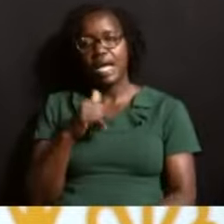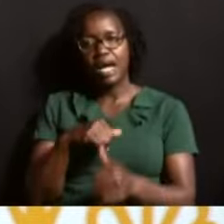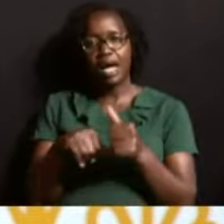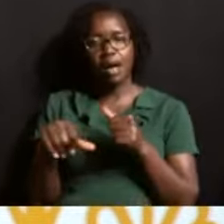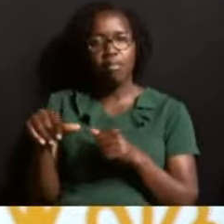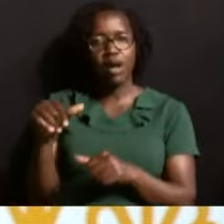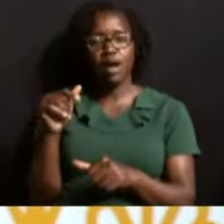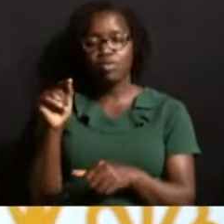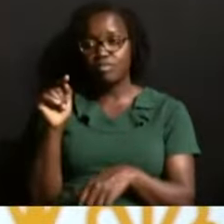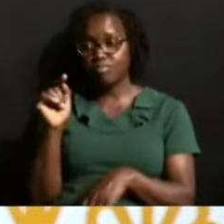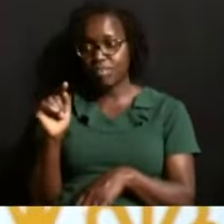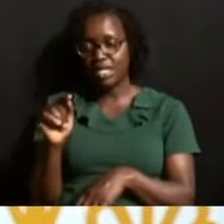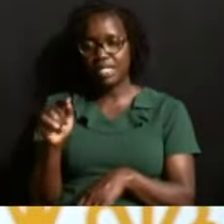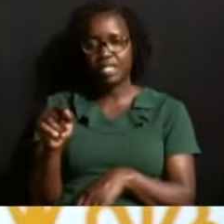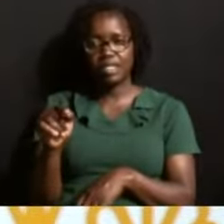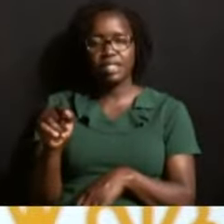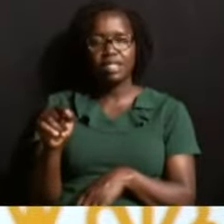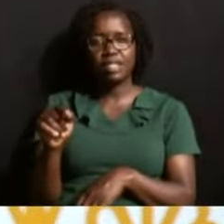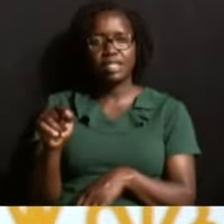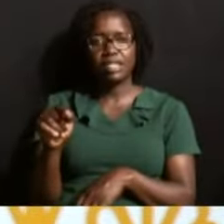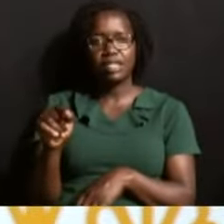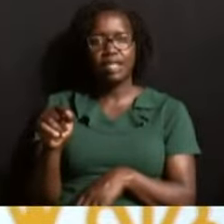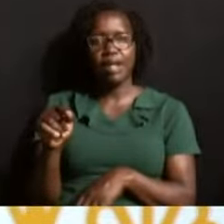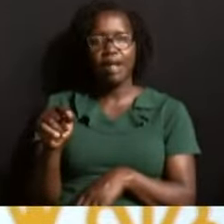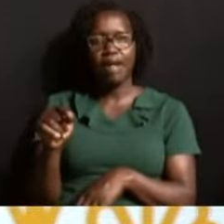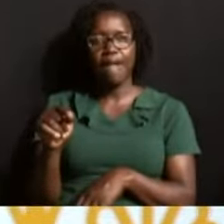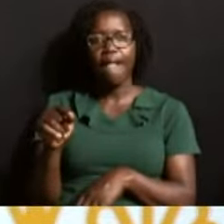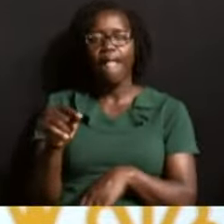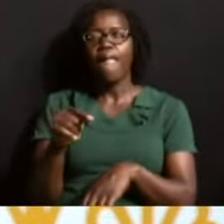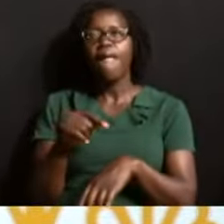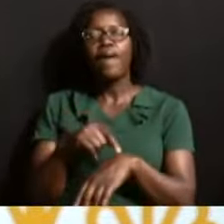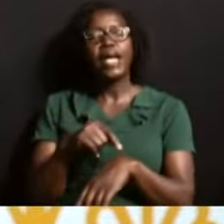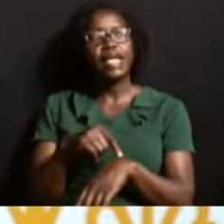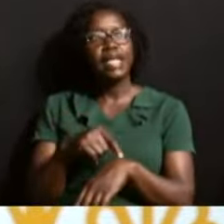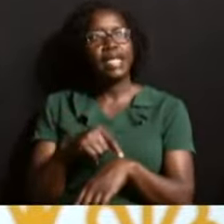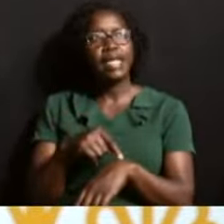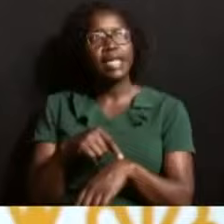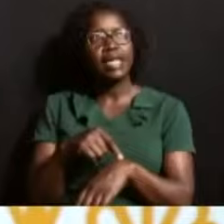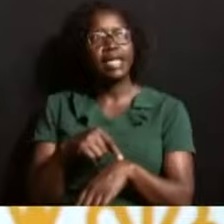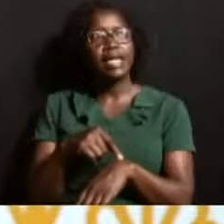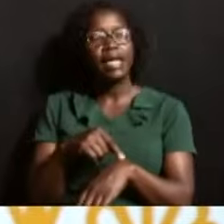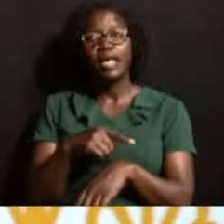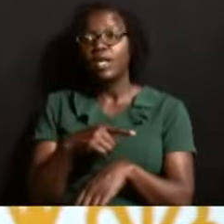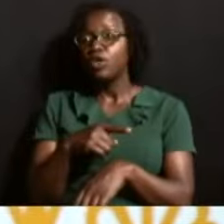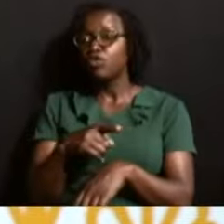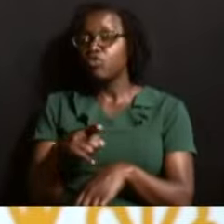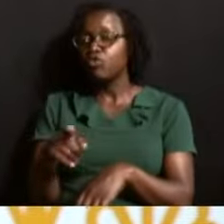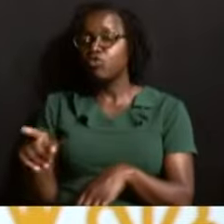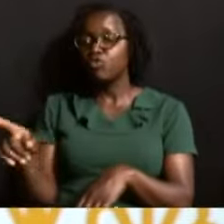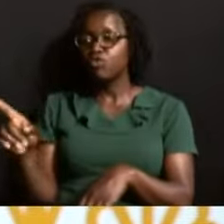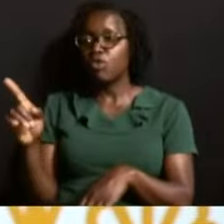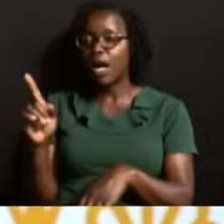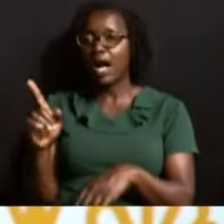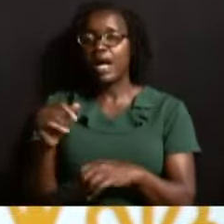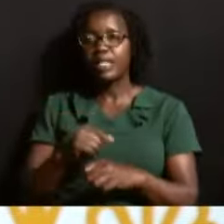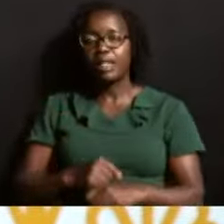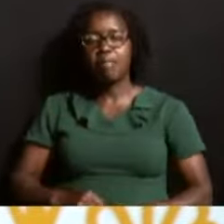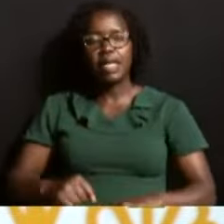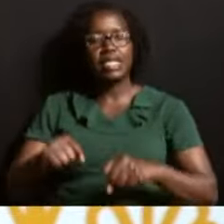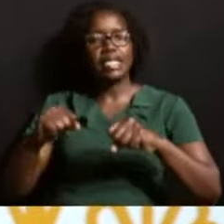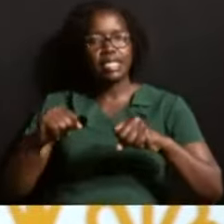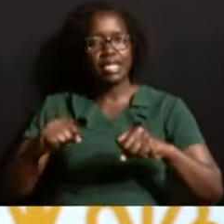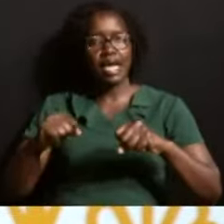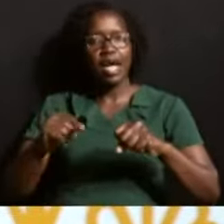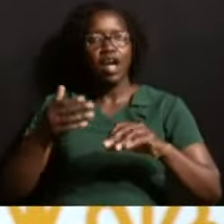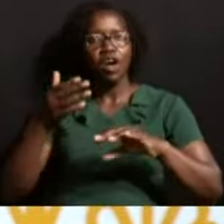this. You know, when you are Lord or Master